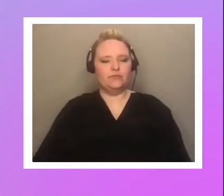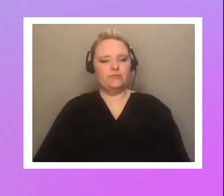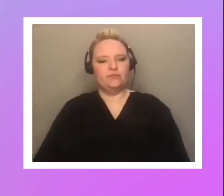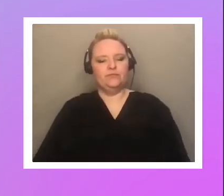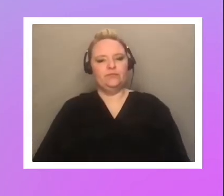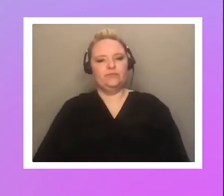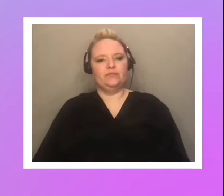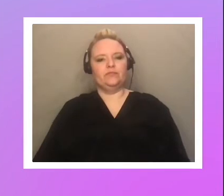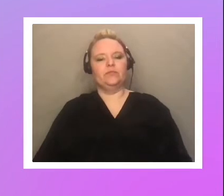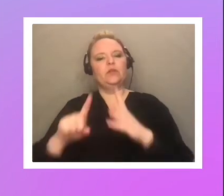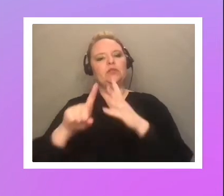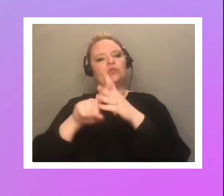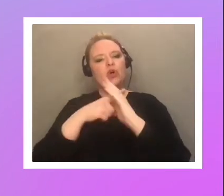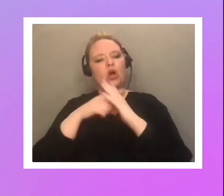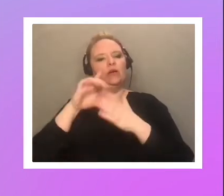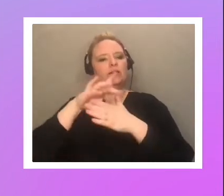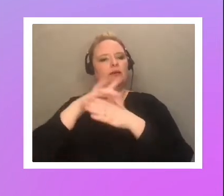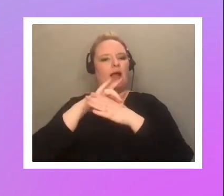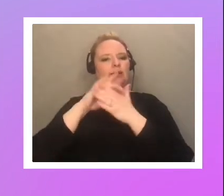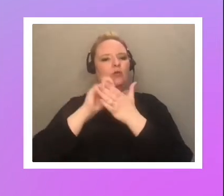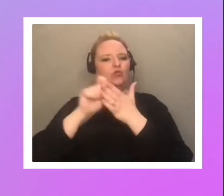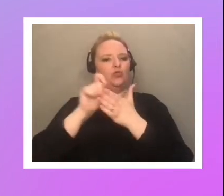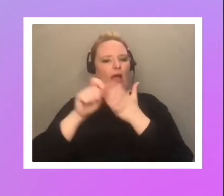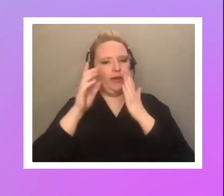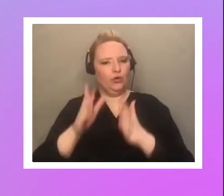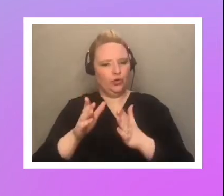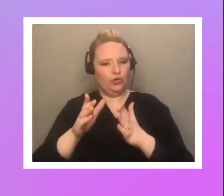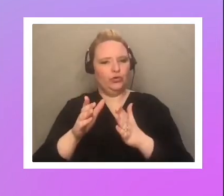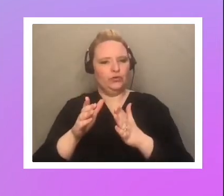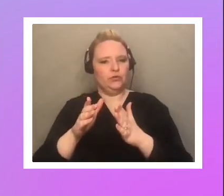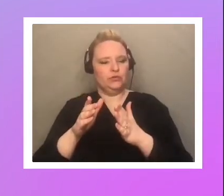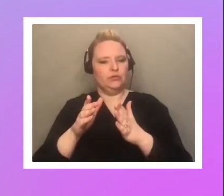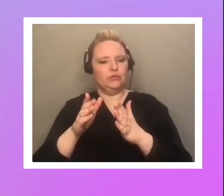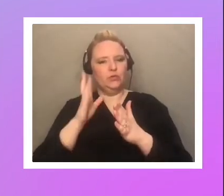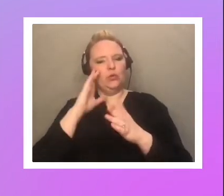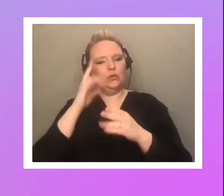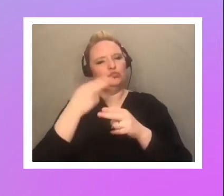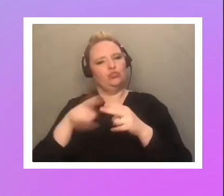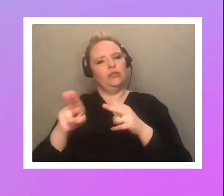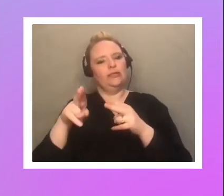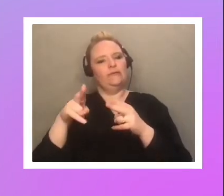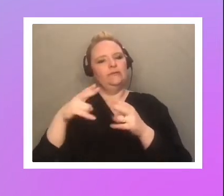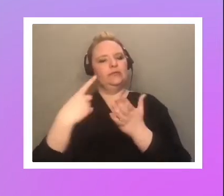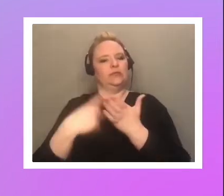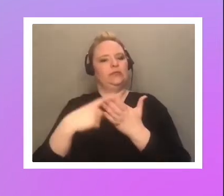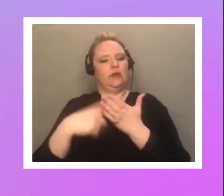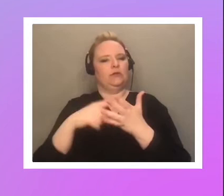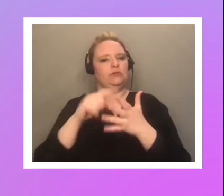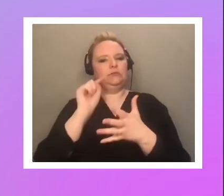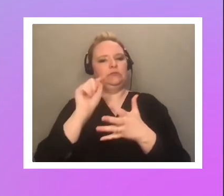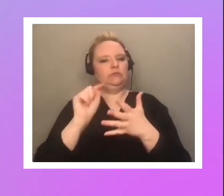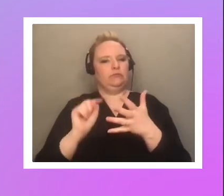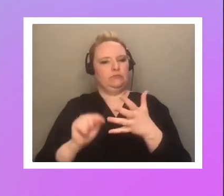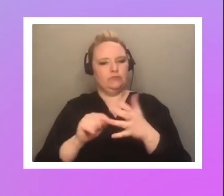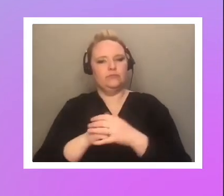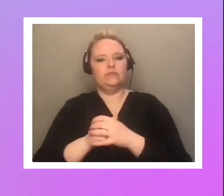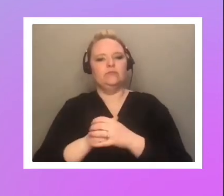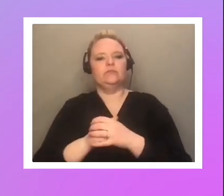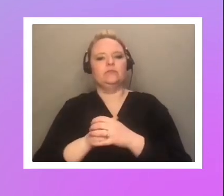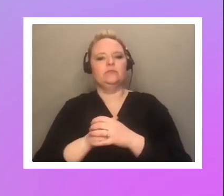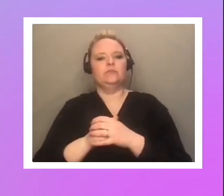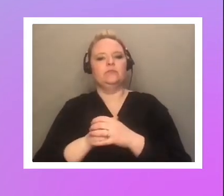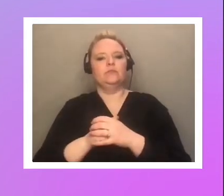let's start with the content writers, and we can go briefly over a couple of points. You want to make sure that